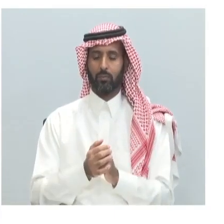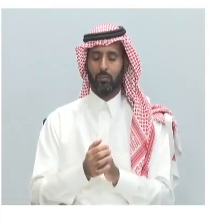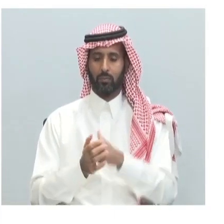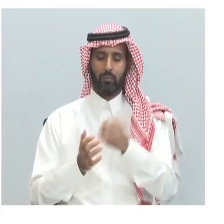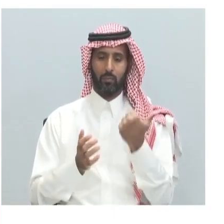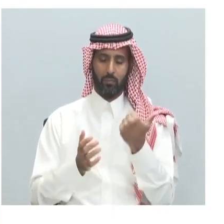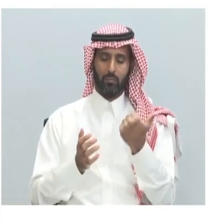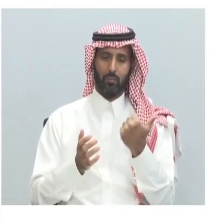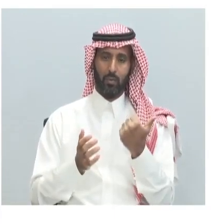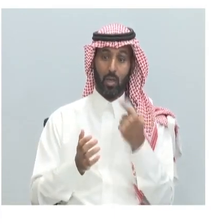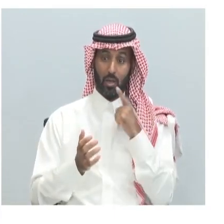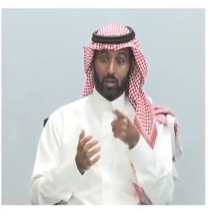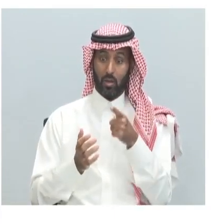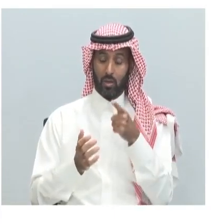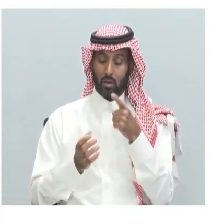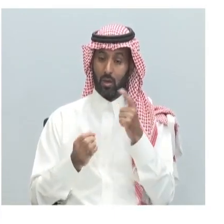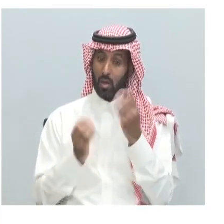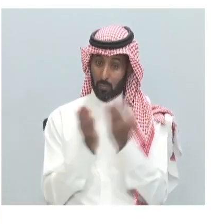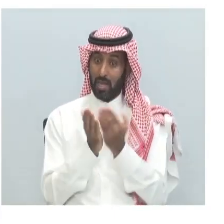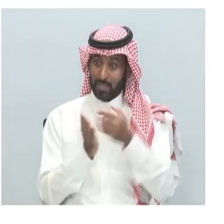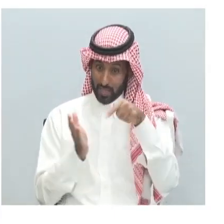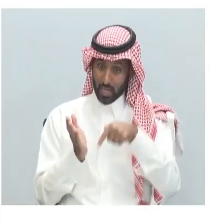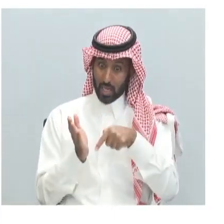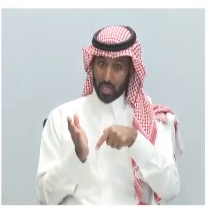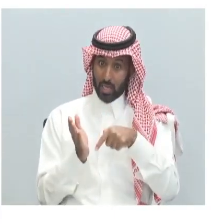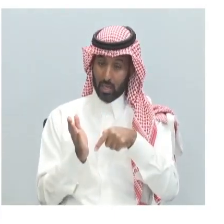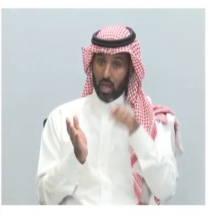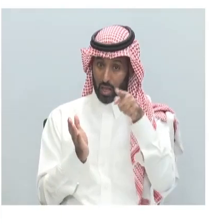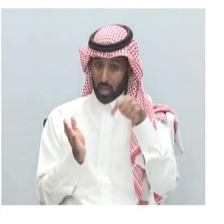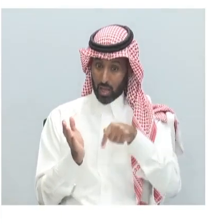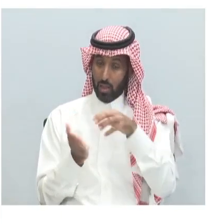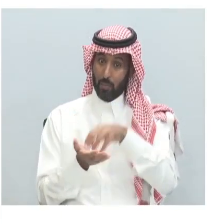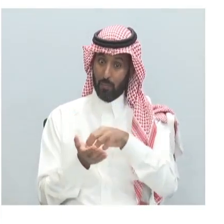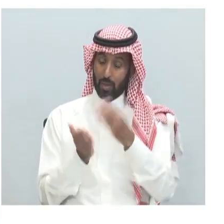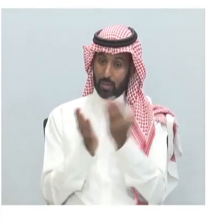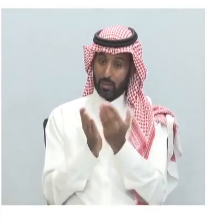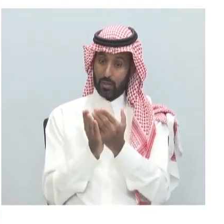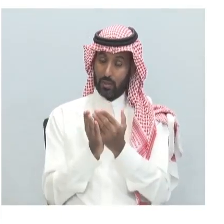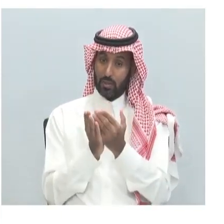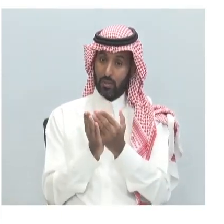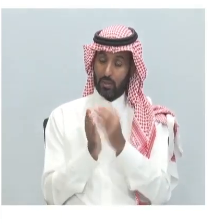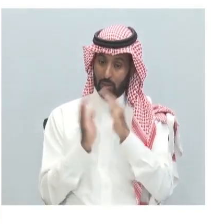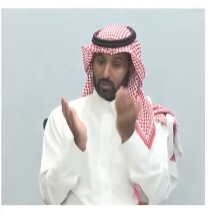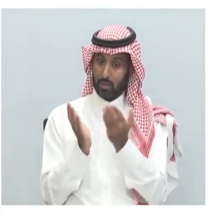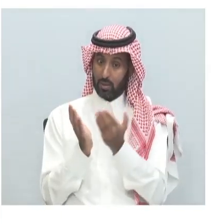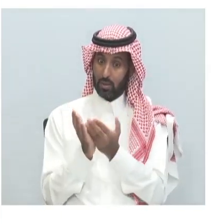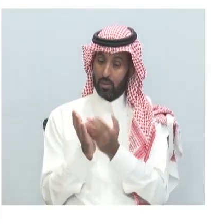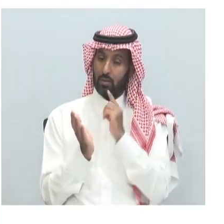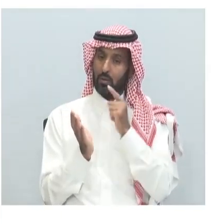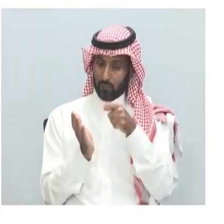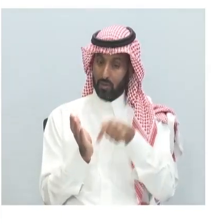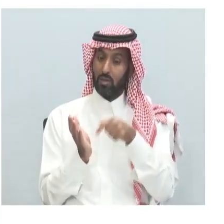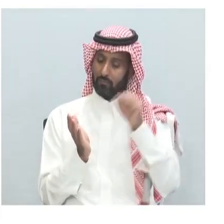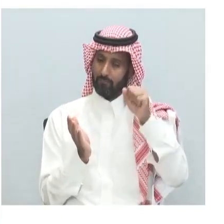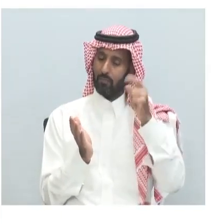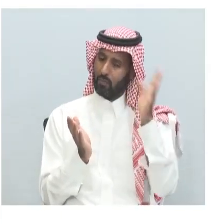six, are you at school now? Are you at school now? If you are at school, you will choose yes.